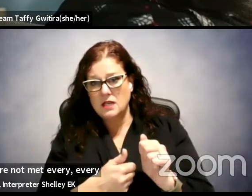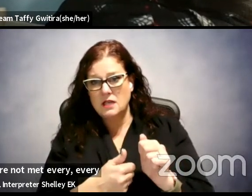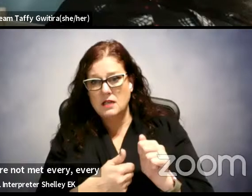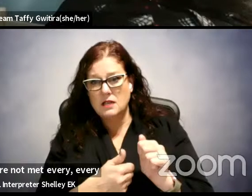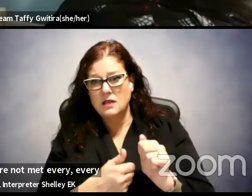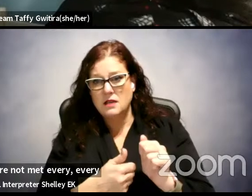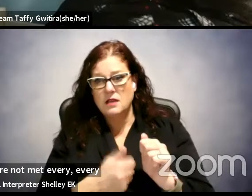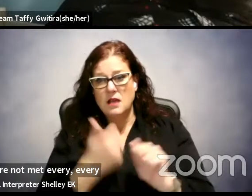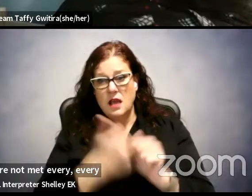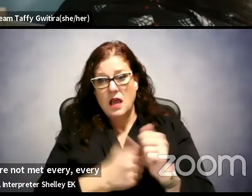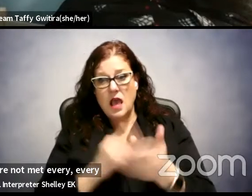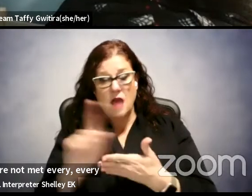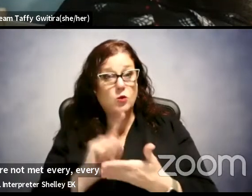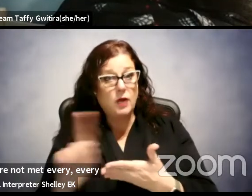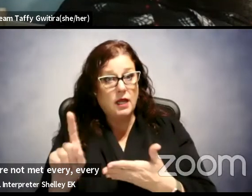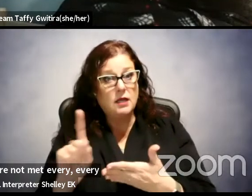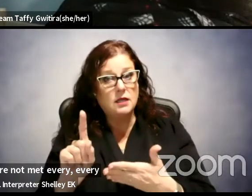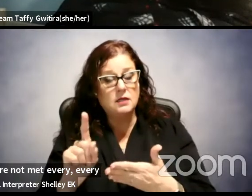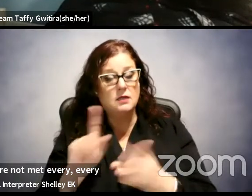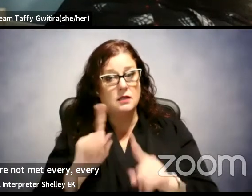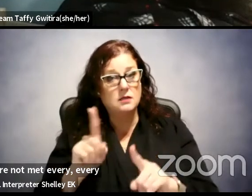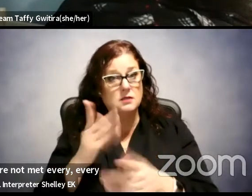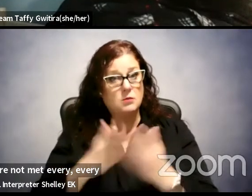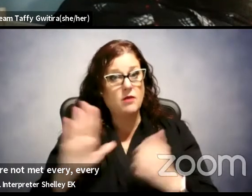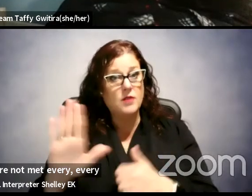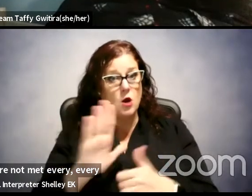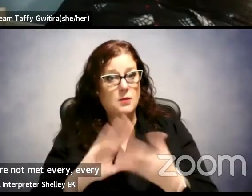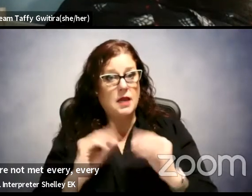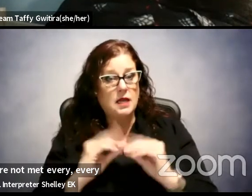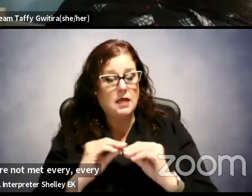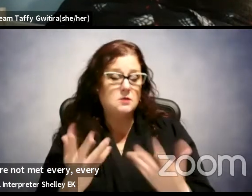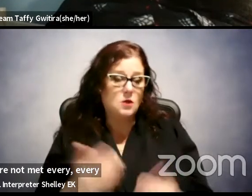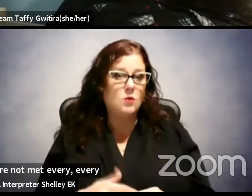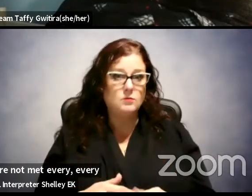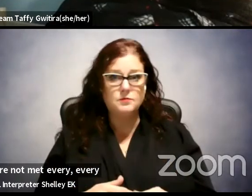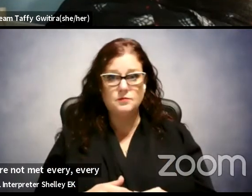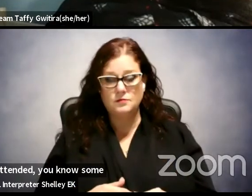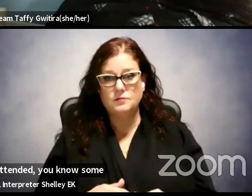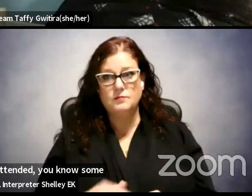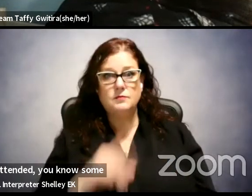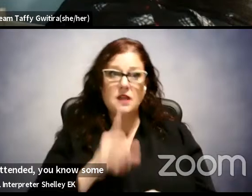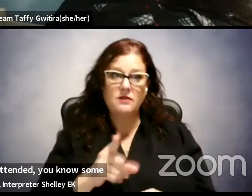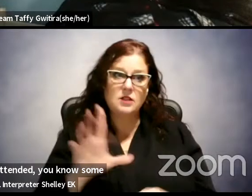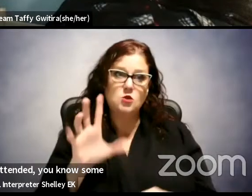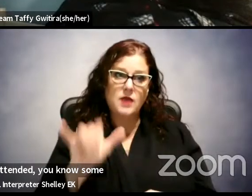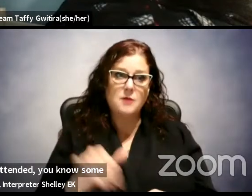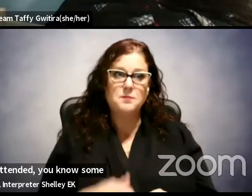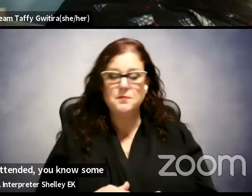or every week, and I attended some of those. So definitely do that.